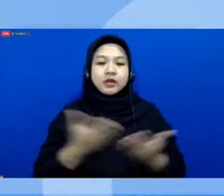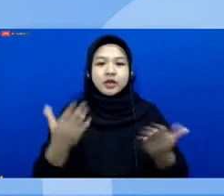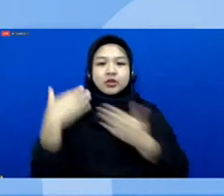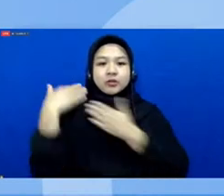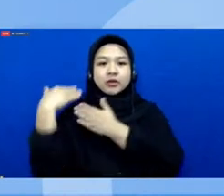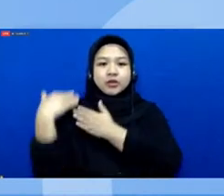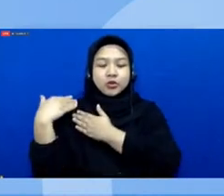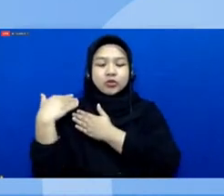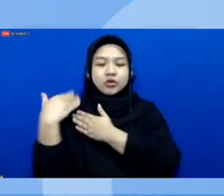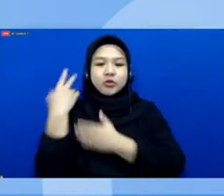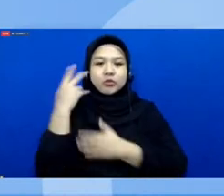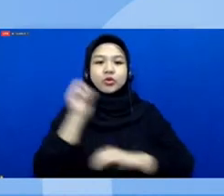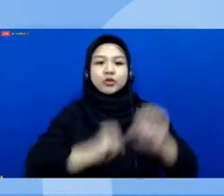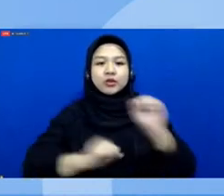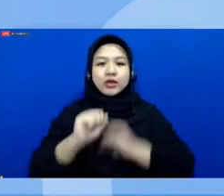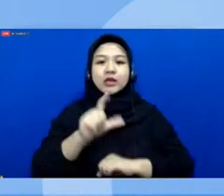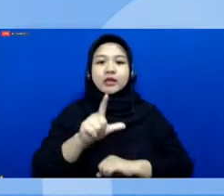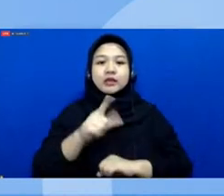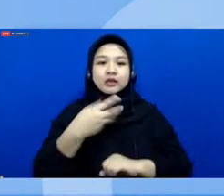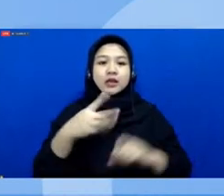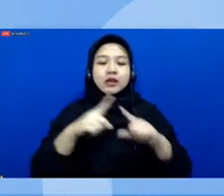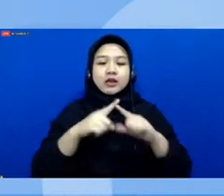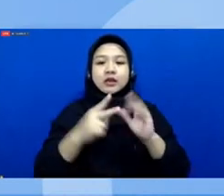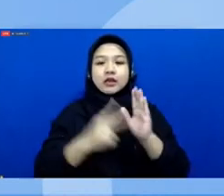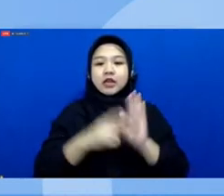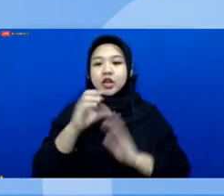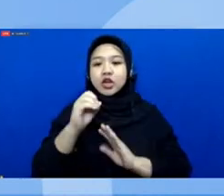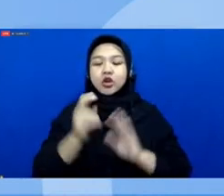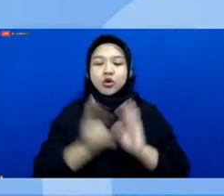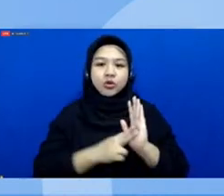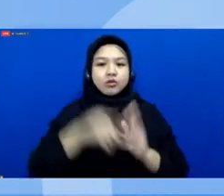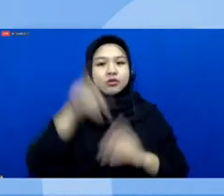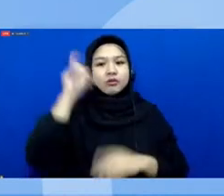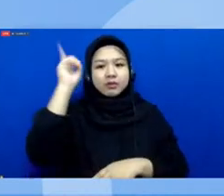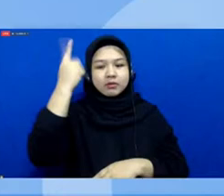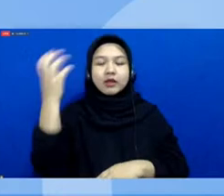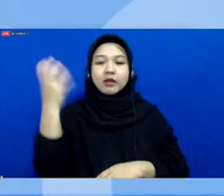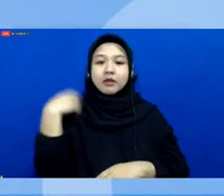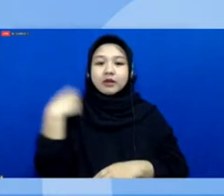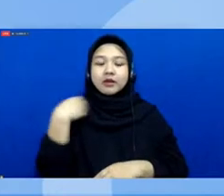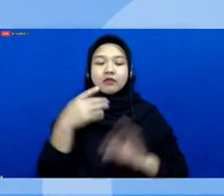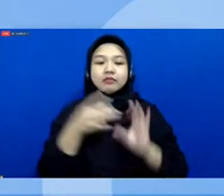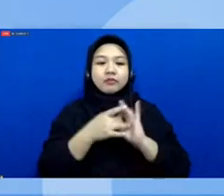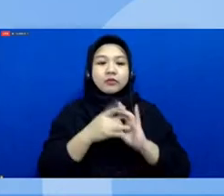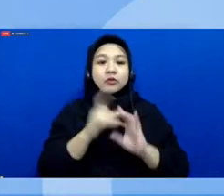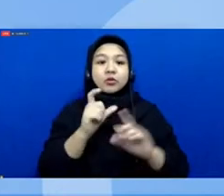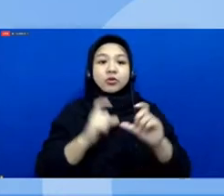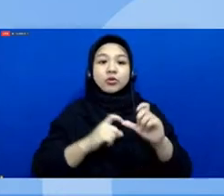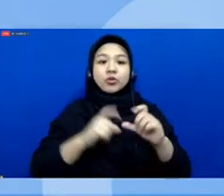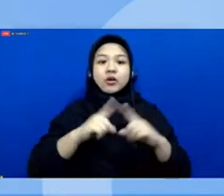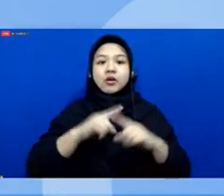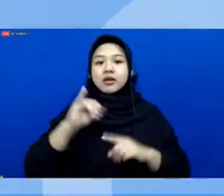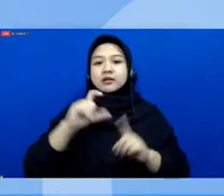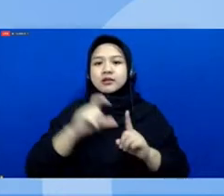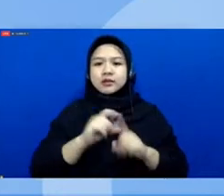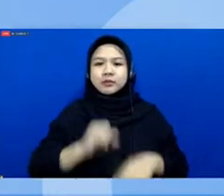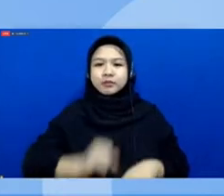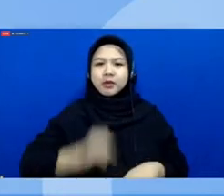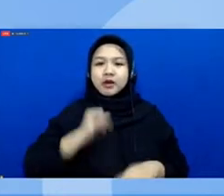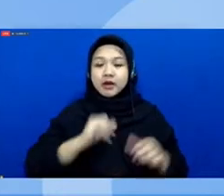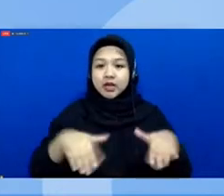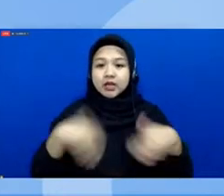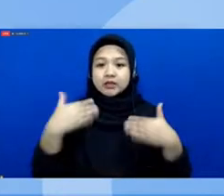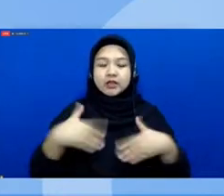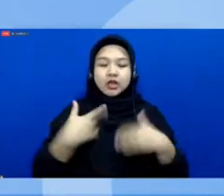The US government and the US Agency for International Development, or USAID, is proud to support this effort and help